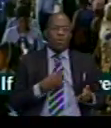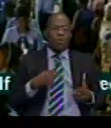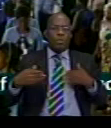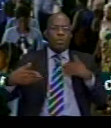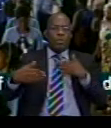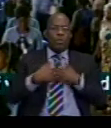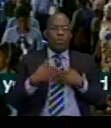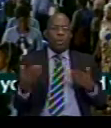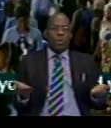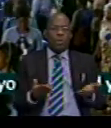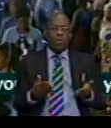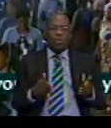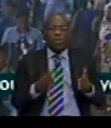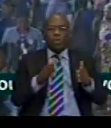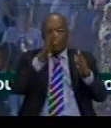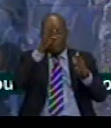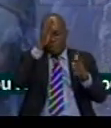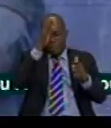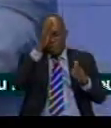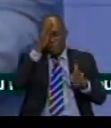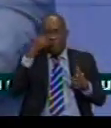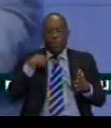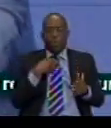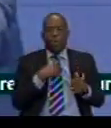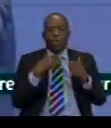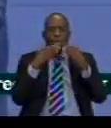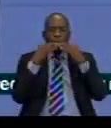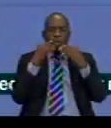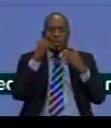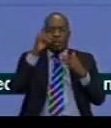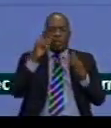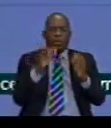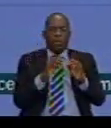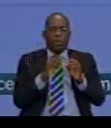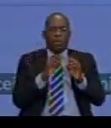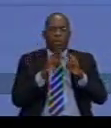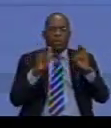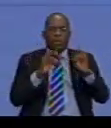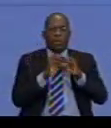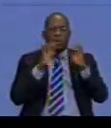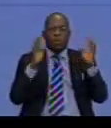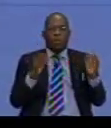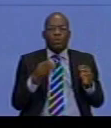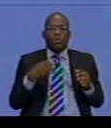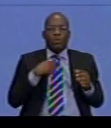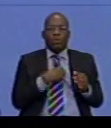Father, we thank you very much. We bless your name for tonight.